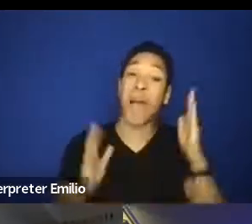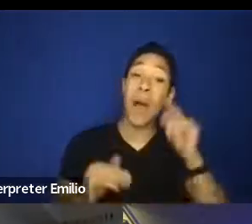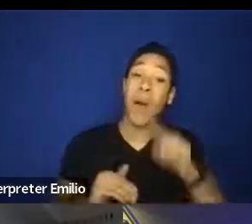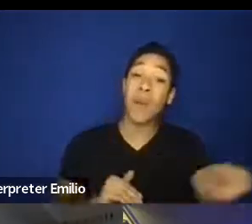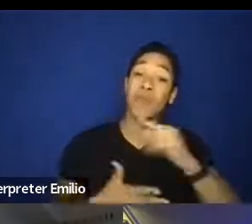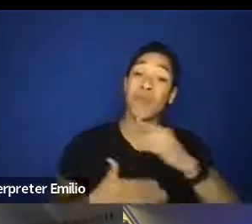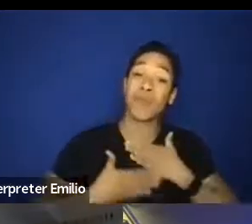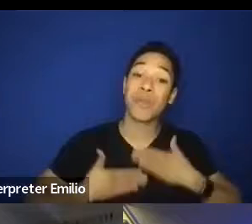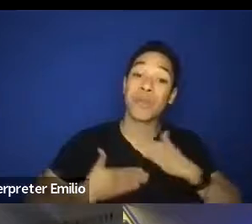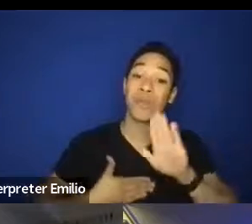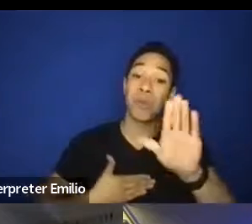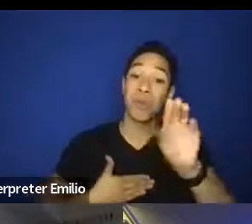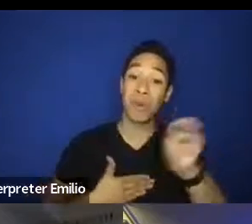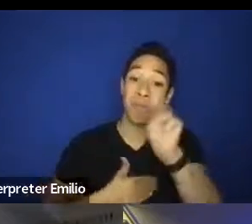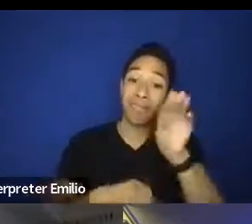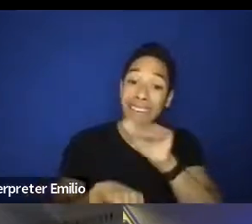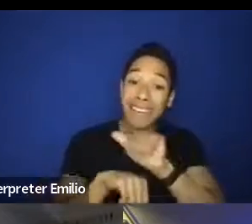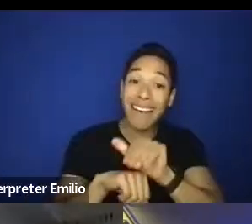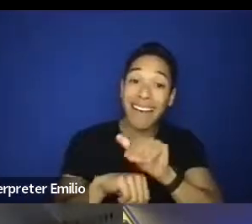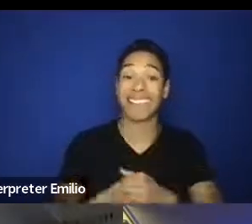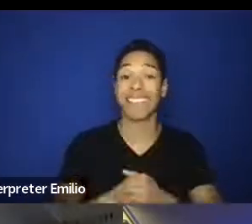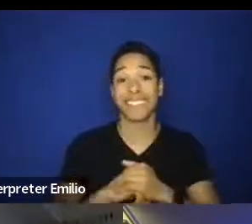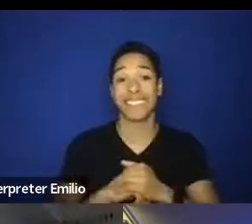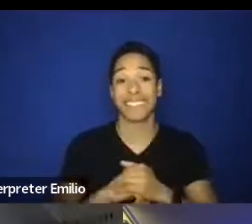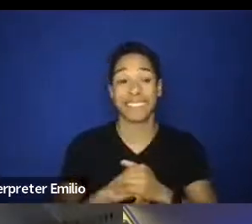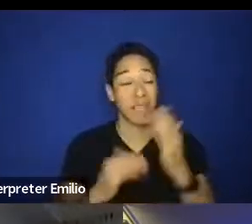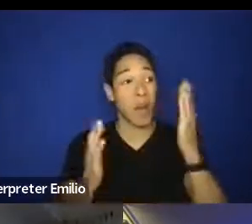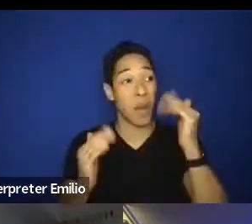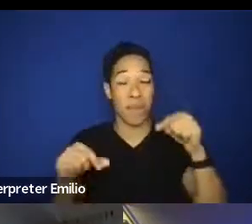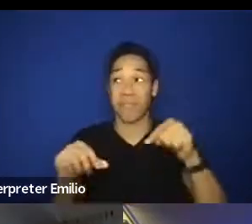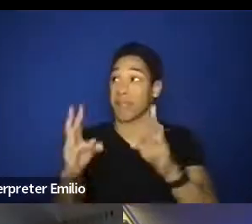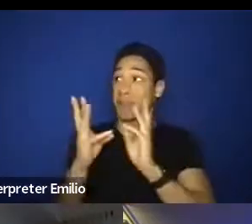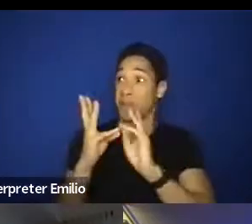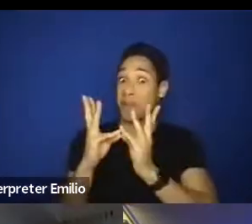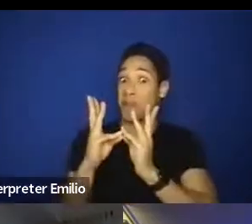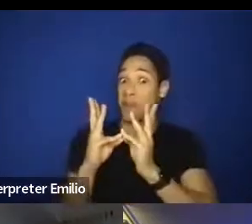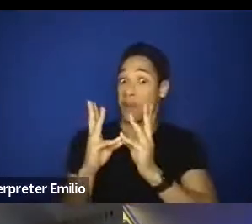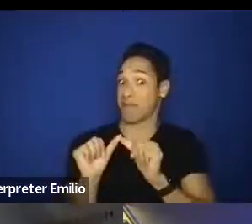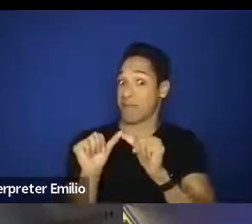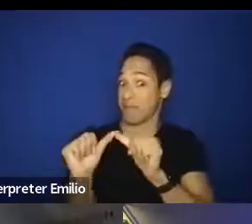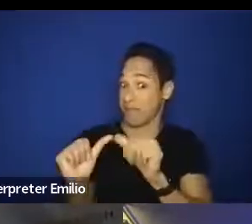enjoyed the rest of your Monday evening and that this weather continues to be beautiful.